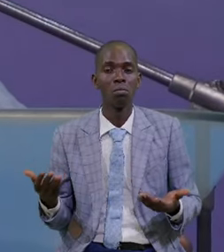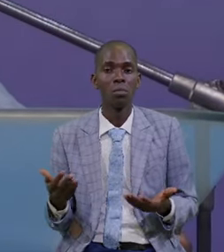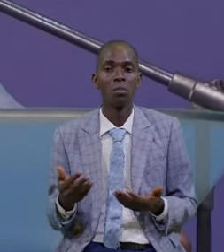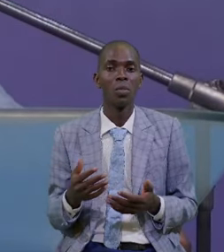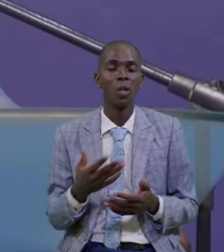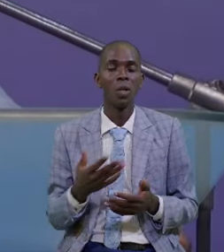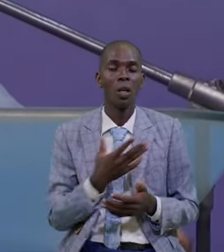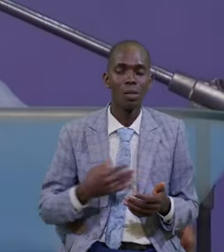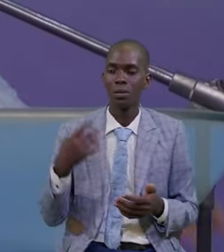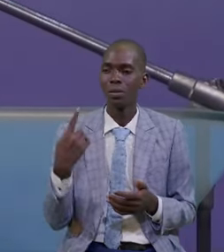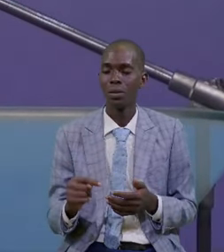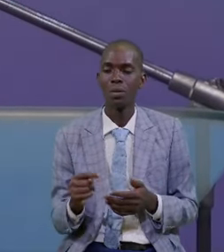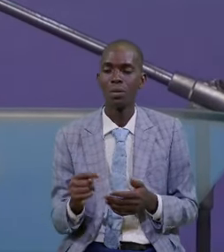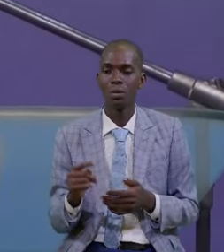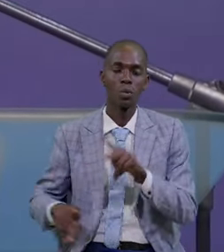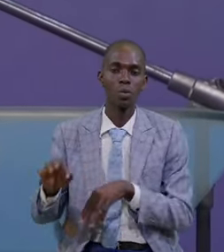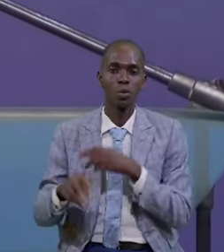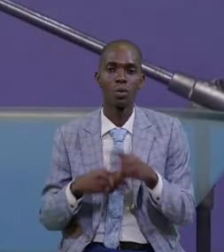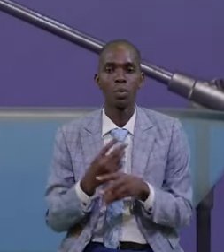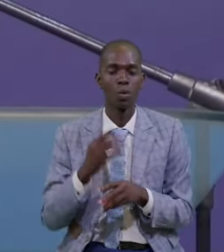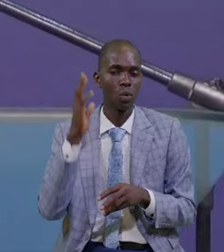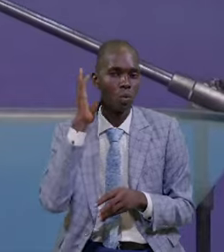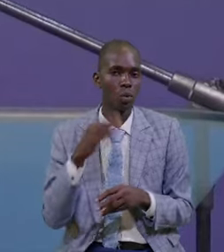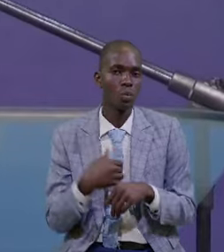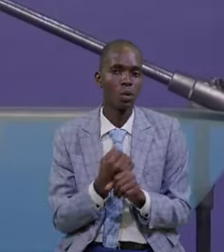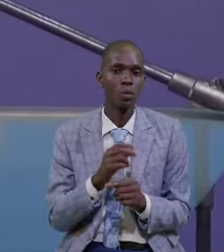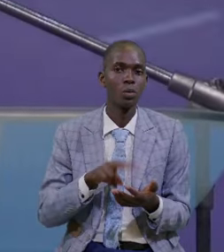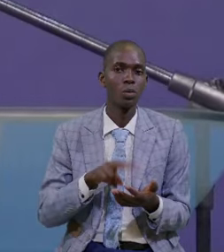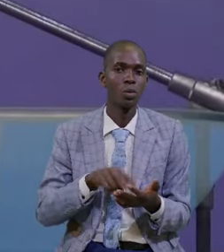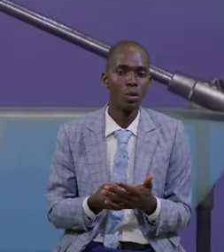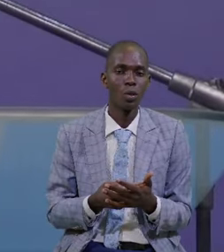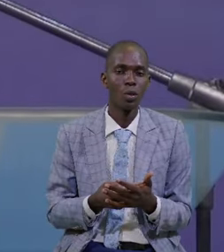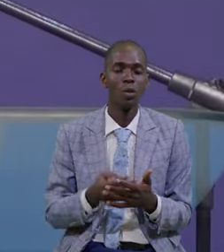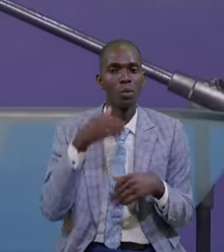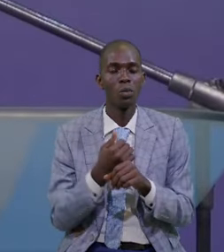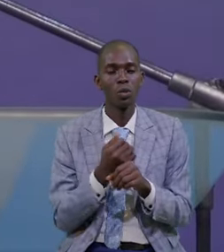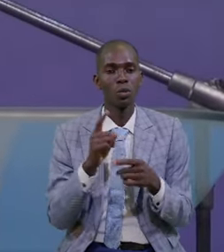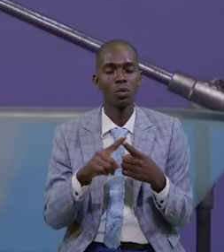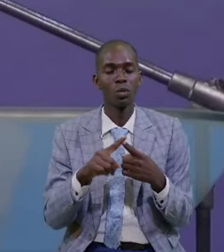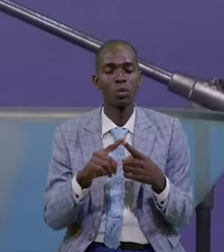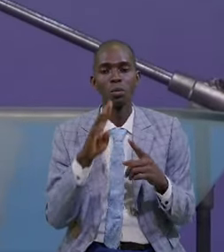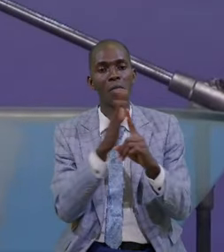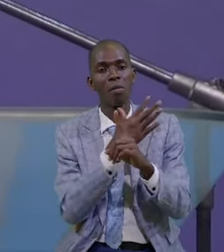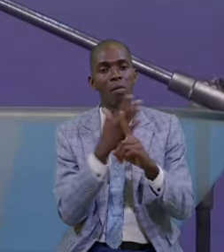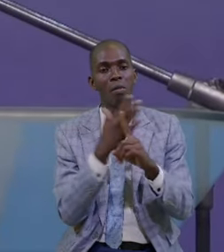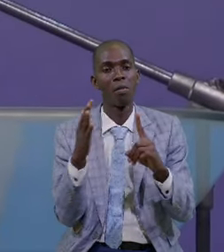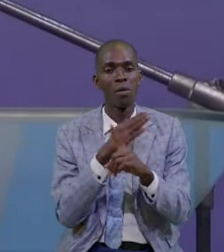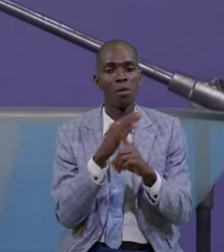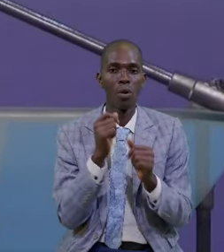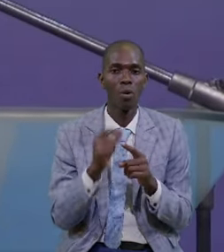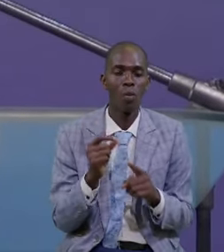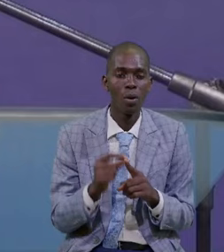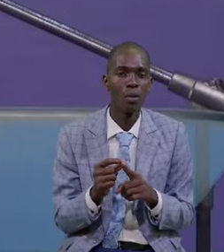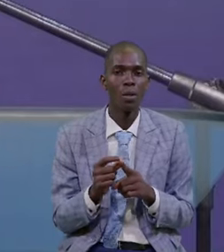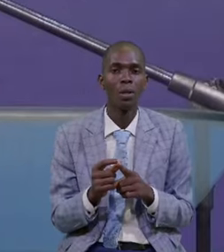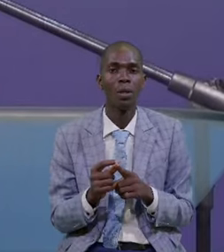you in. They flatter you. They put you up. And what they are saying